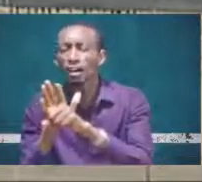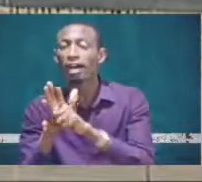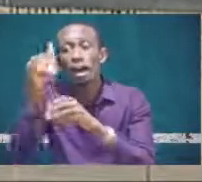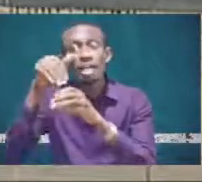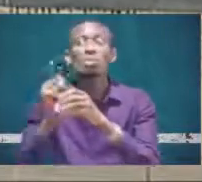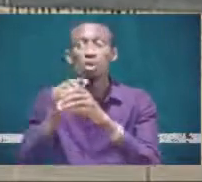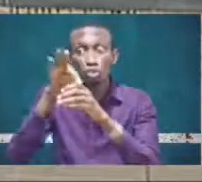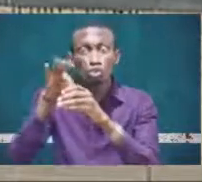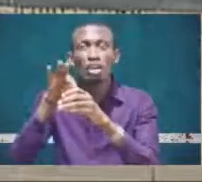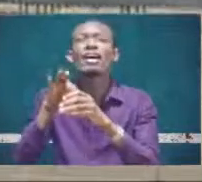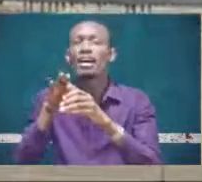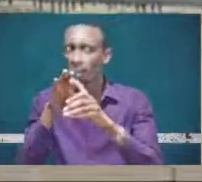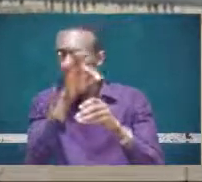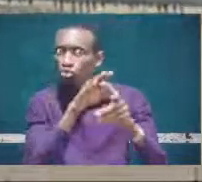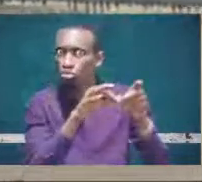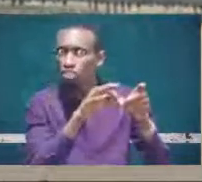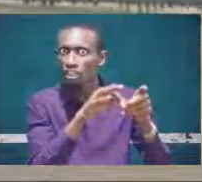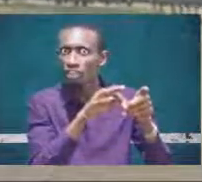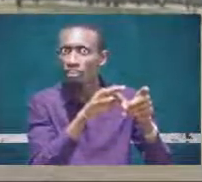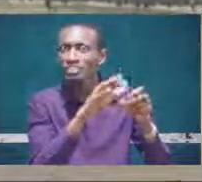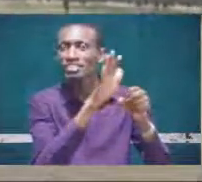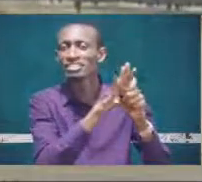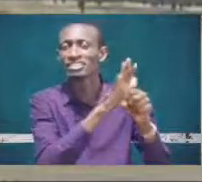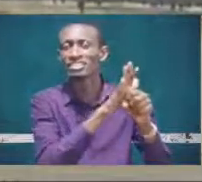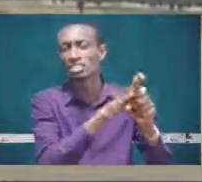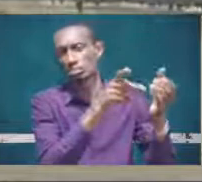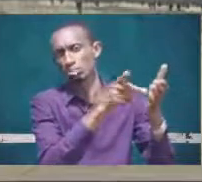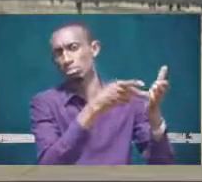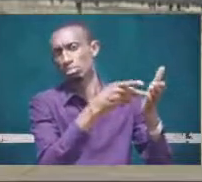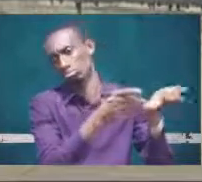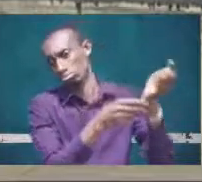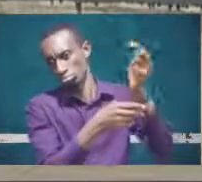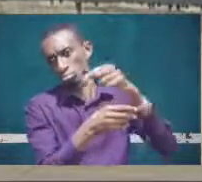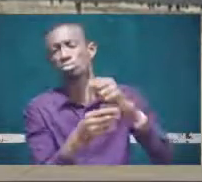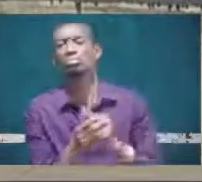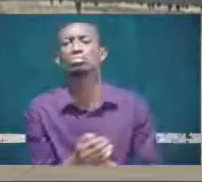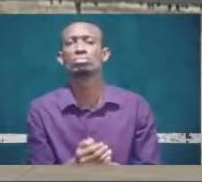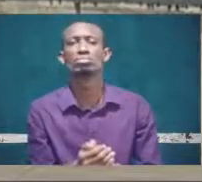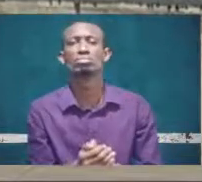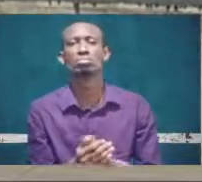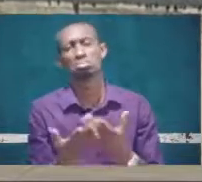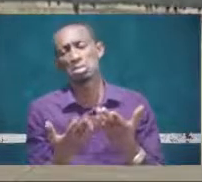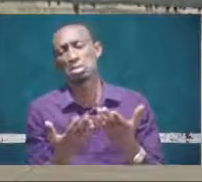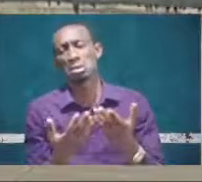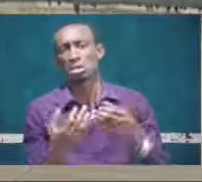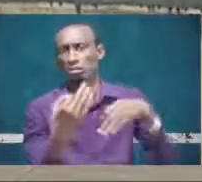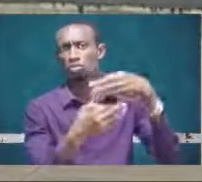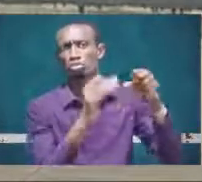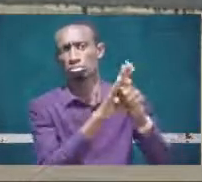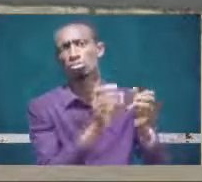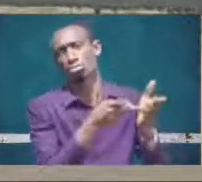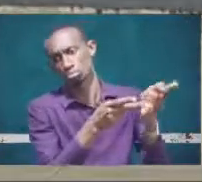Derived demand, demand for a commodity as a result of the demand for the other commodity. It can be an intermediate good or a final